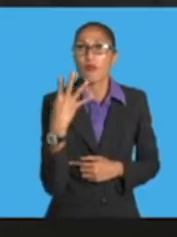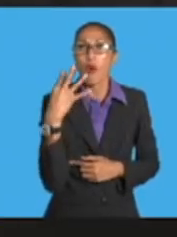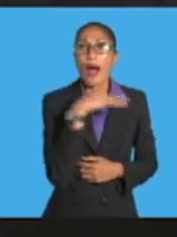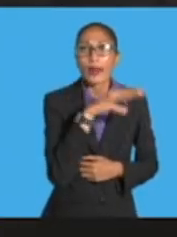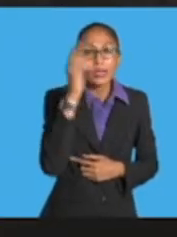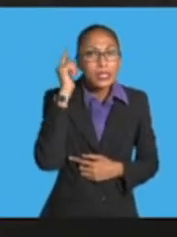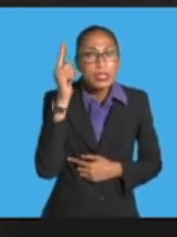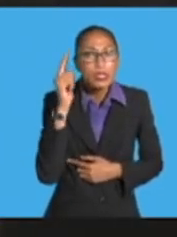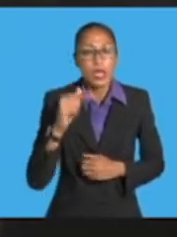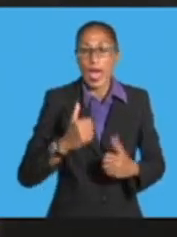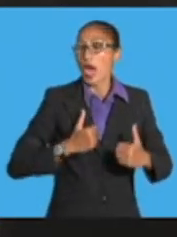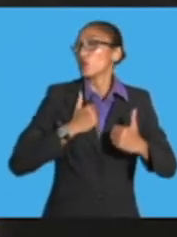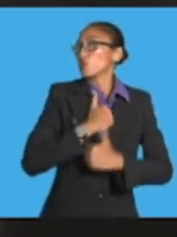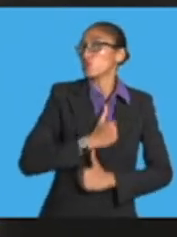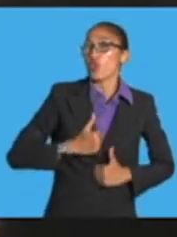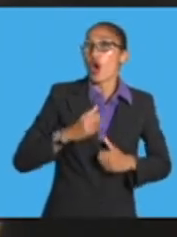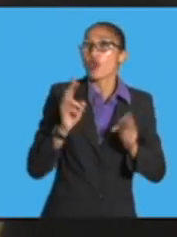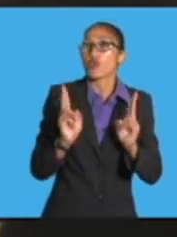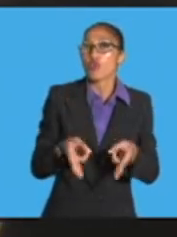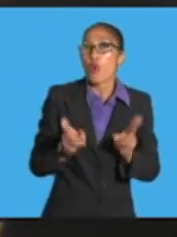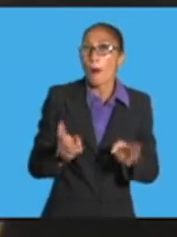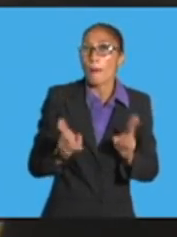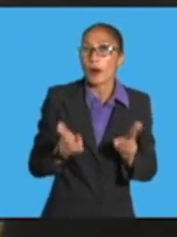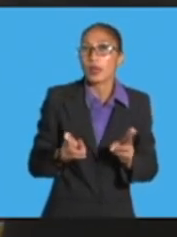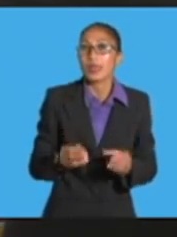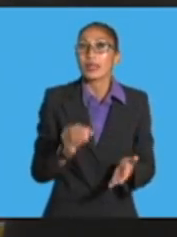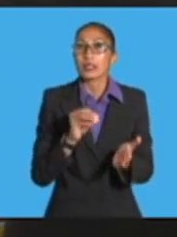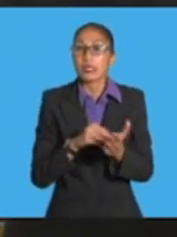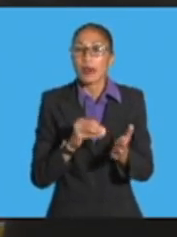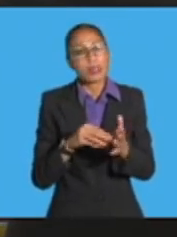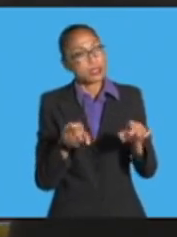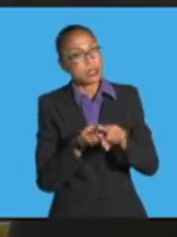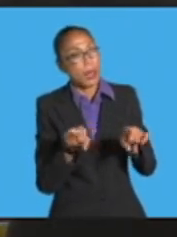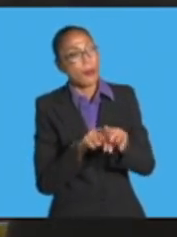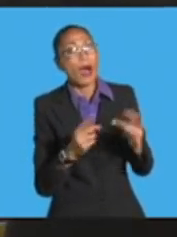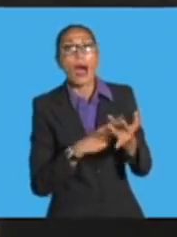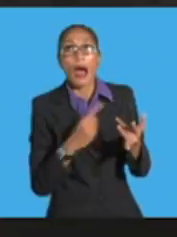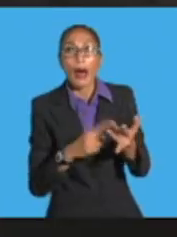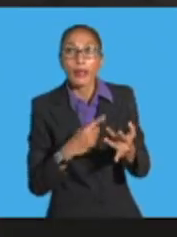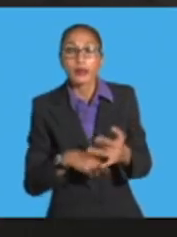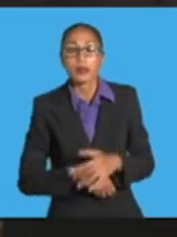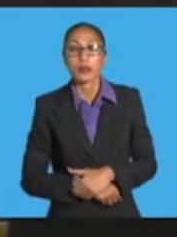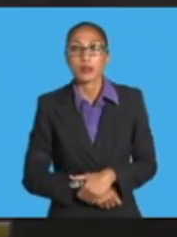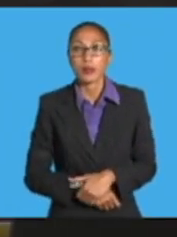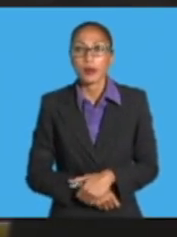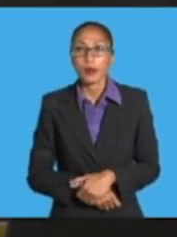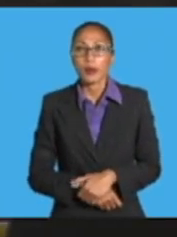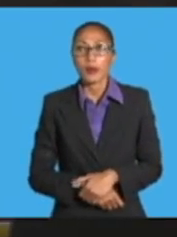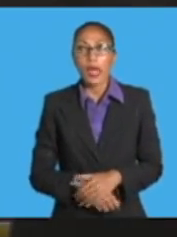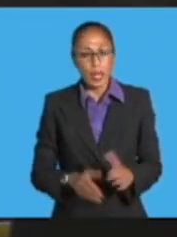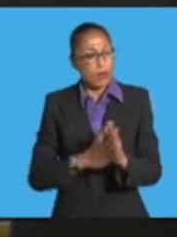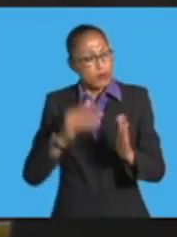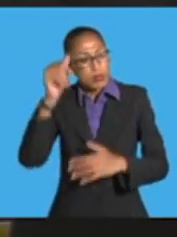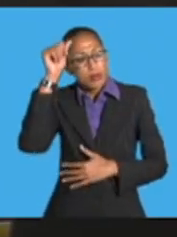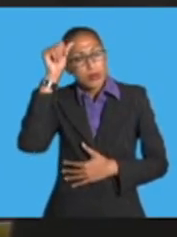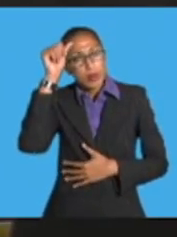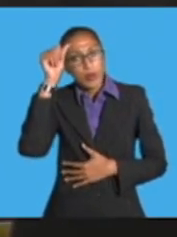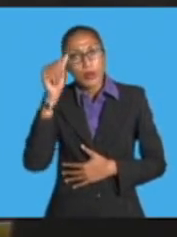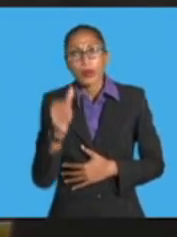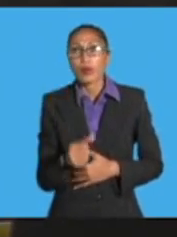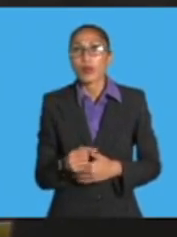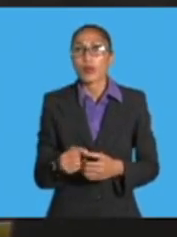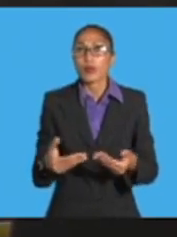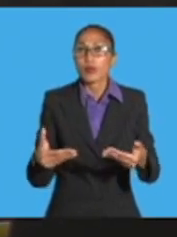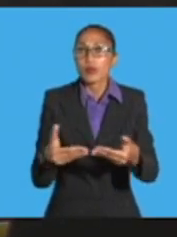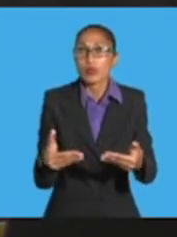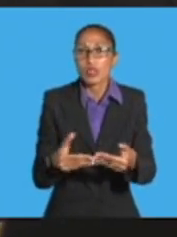now enjoy normal conditions of service as any civil servant, including leave. We know that the introduction of this